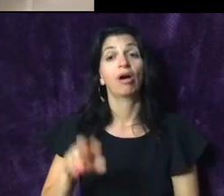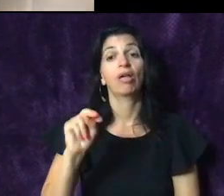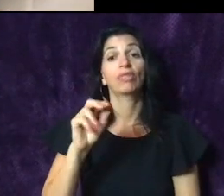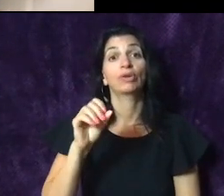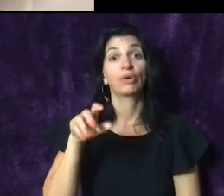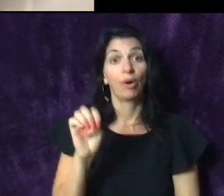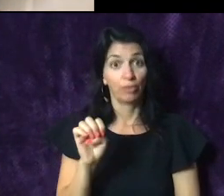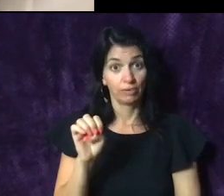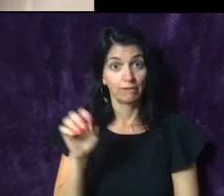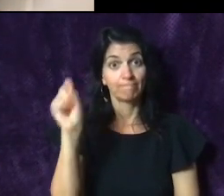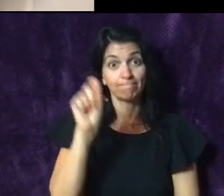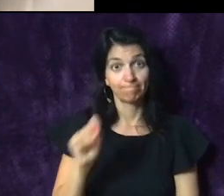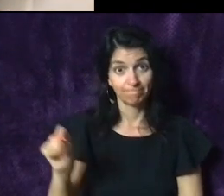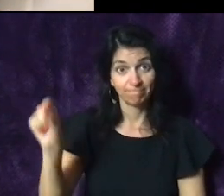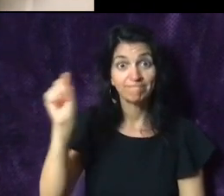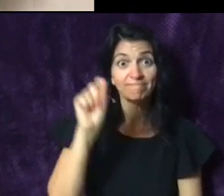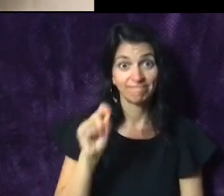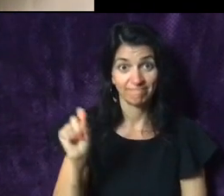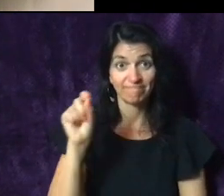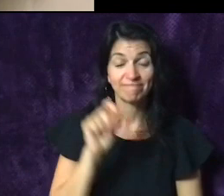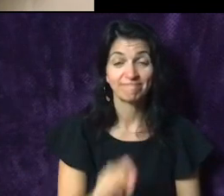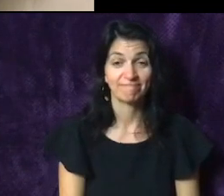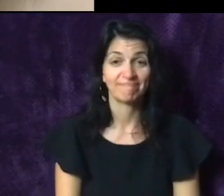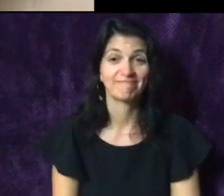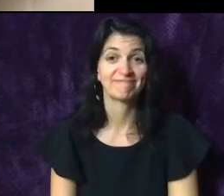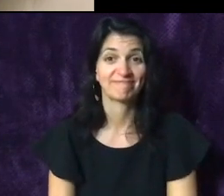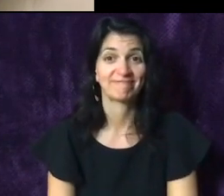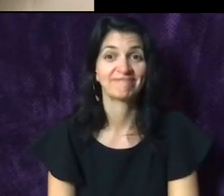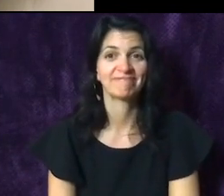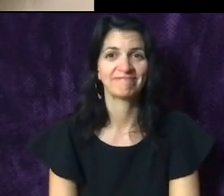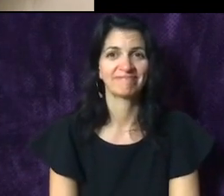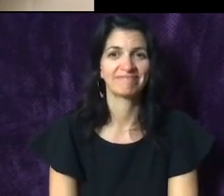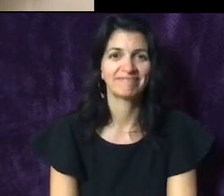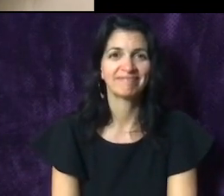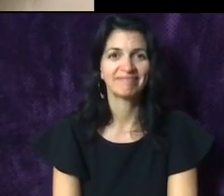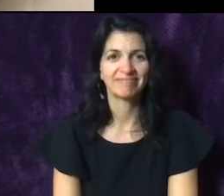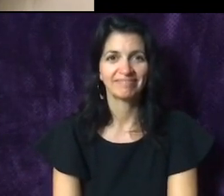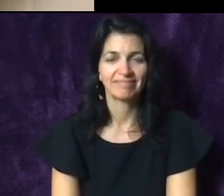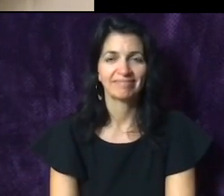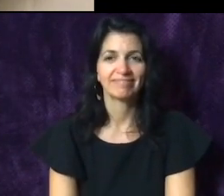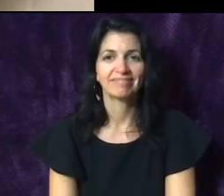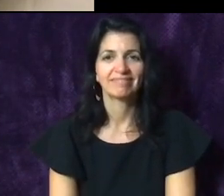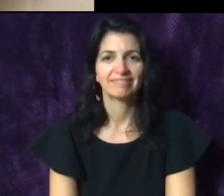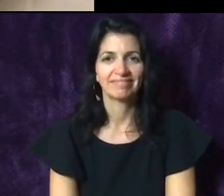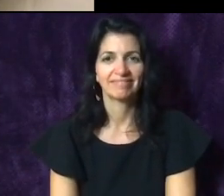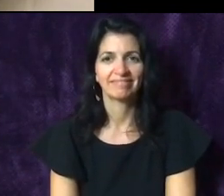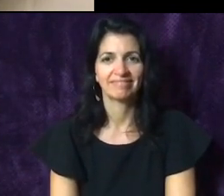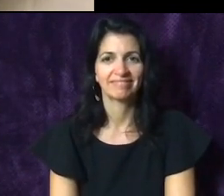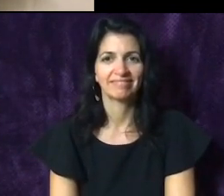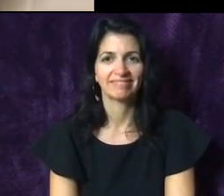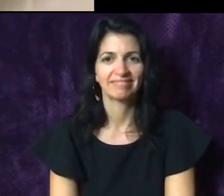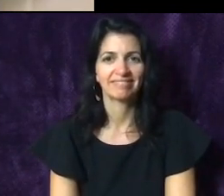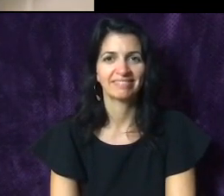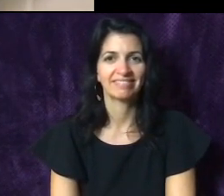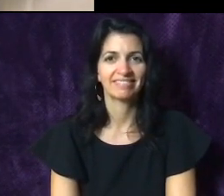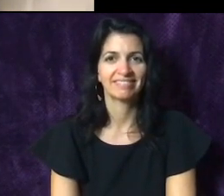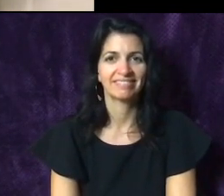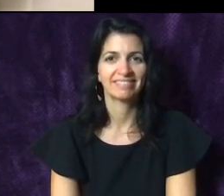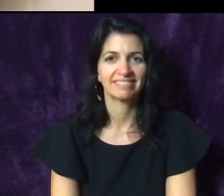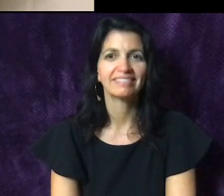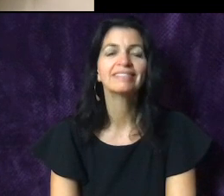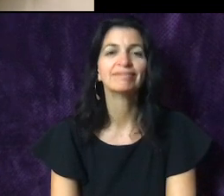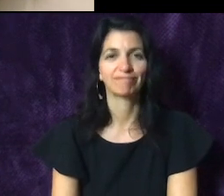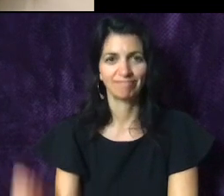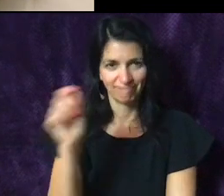note on the Post-it. So I'm going to draw a note like this. I'm going to